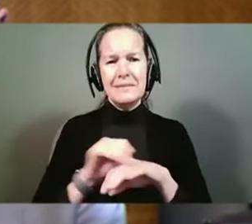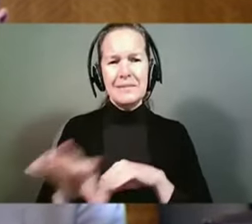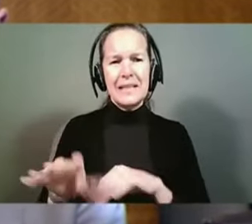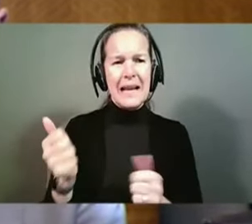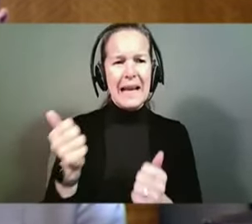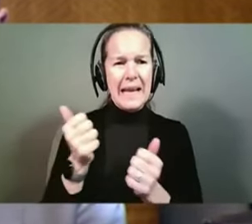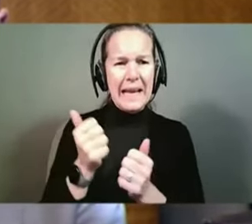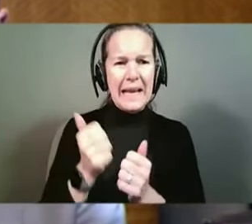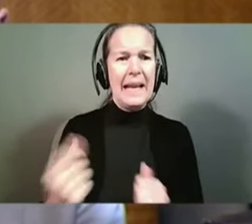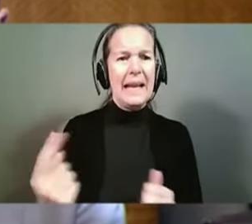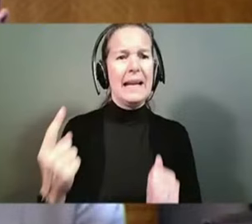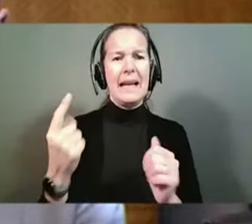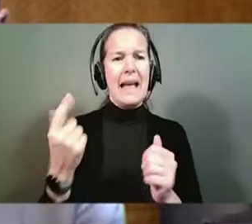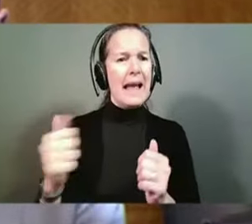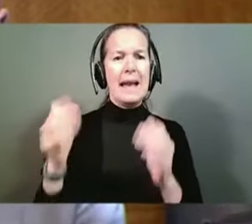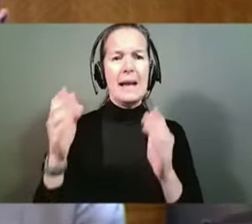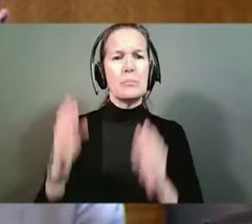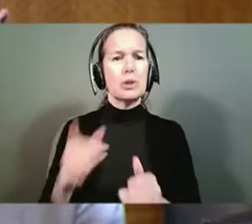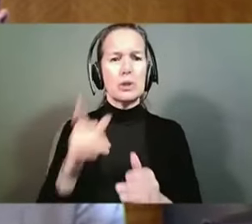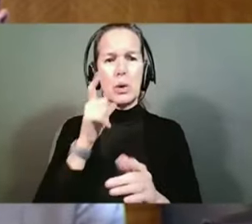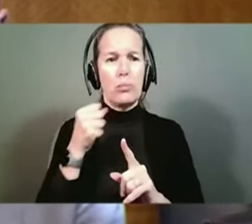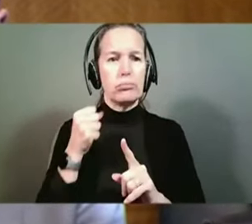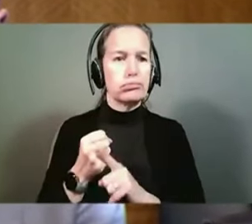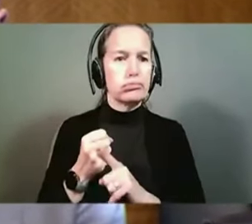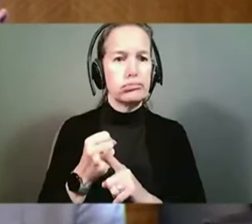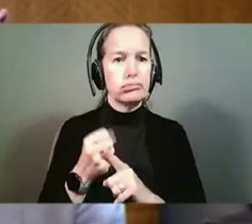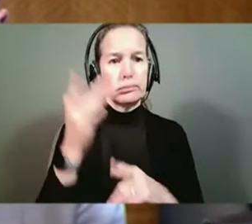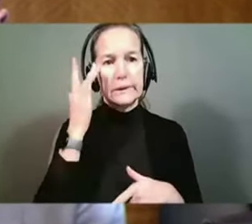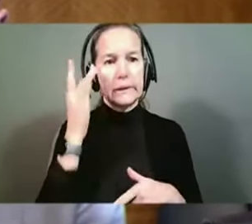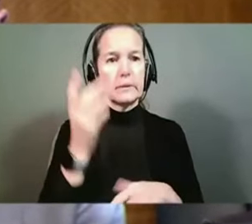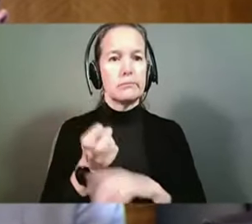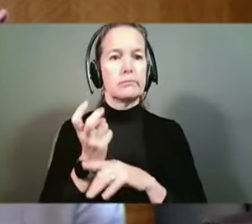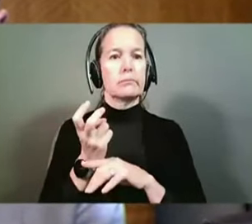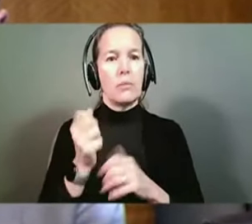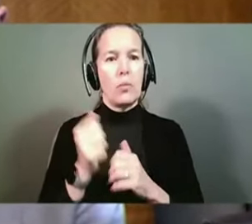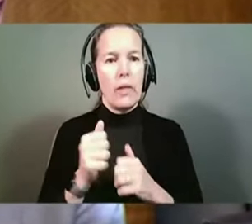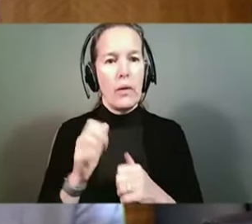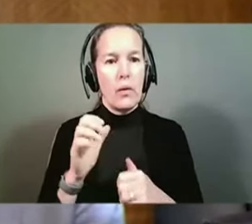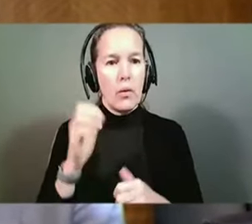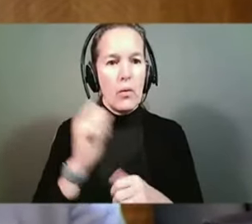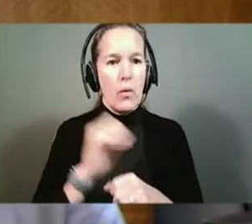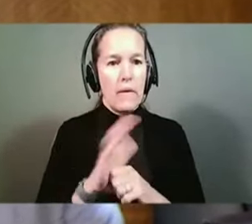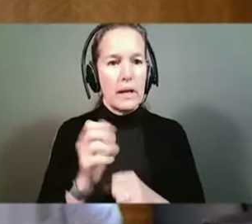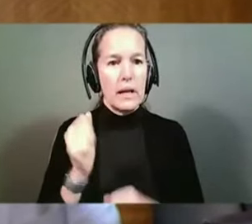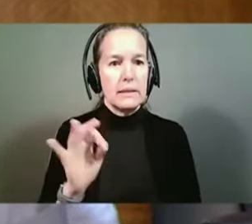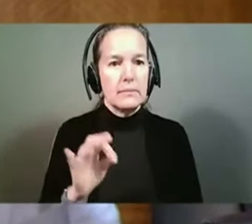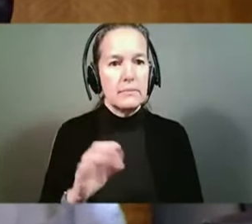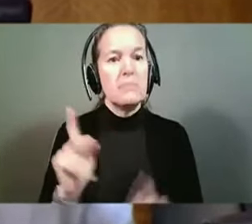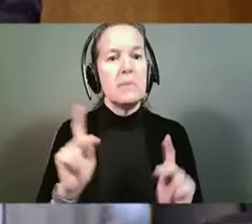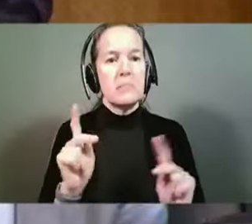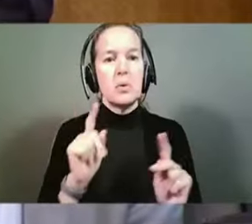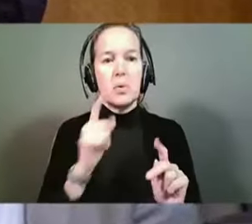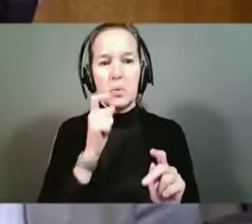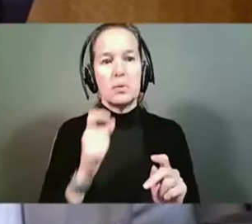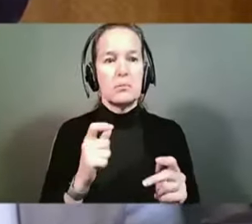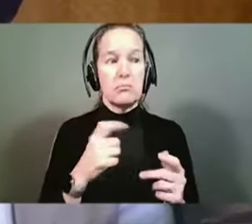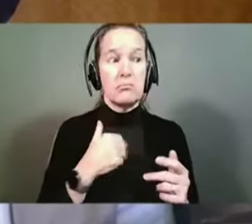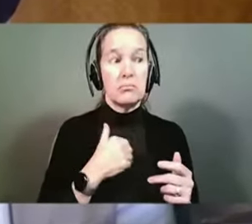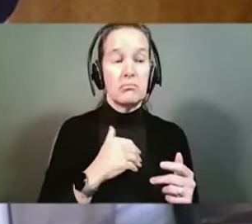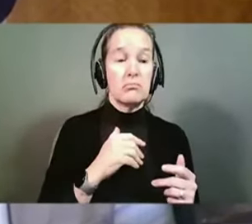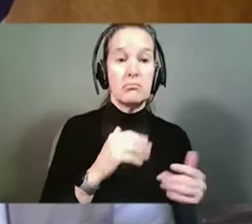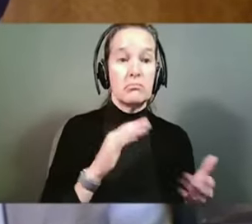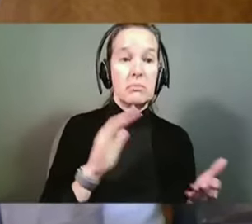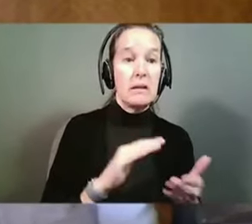COVID-19, from those who experienced mild symptoms to those who were severely ill. Further, although you may not have